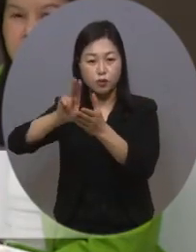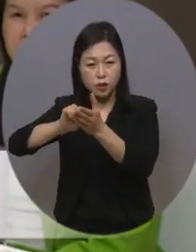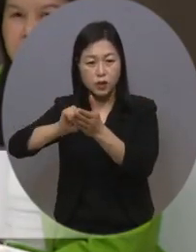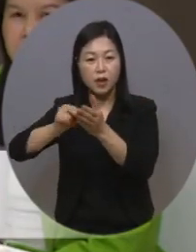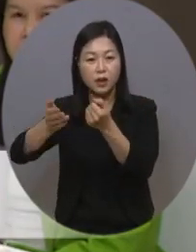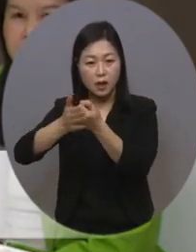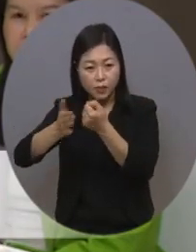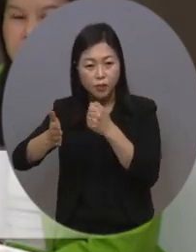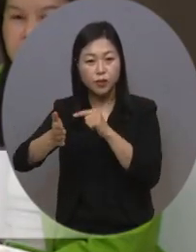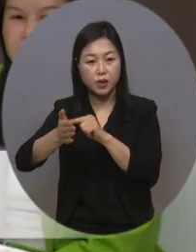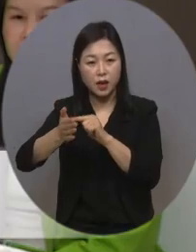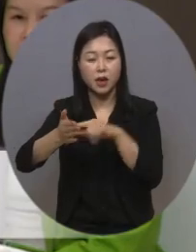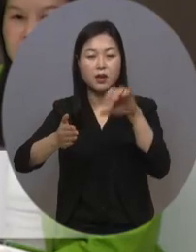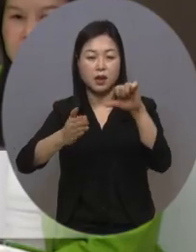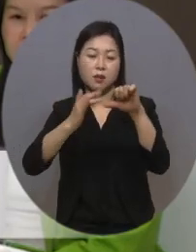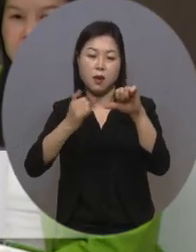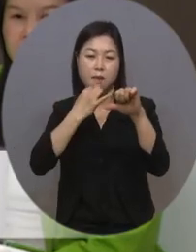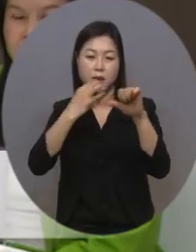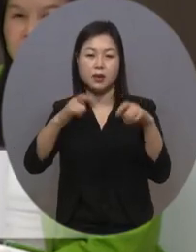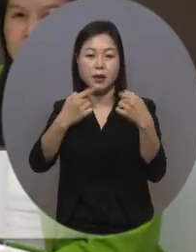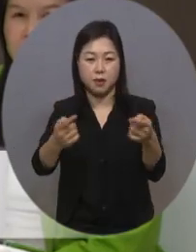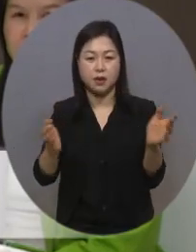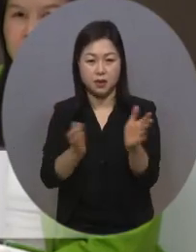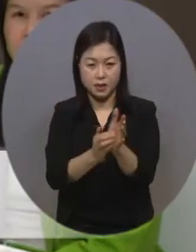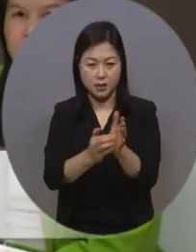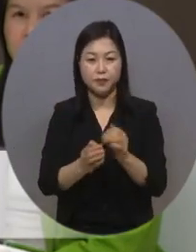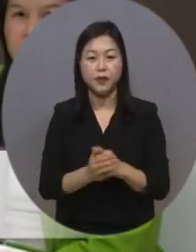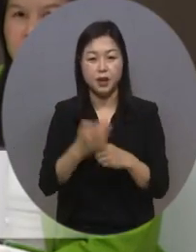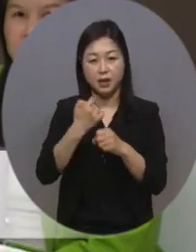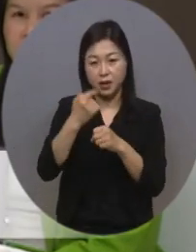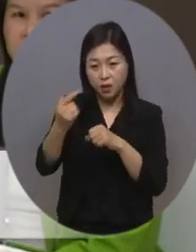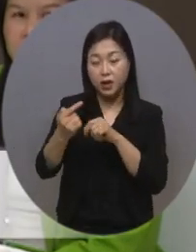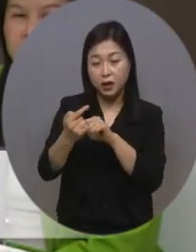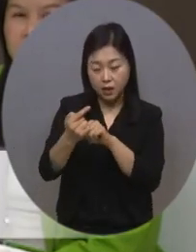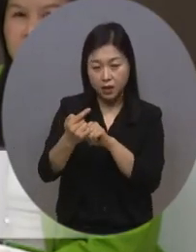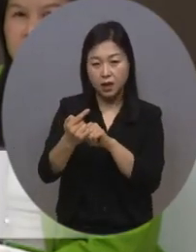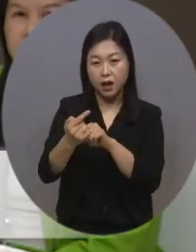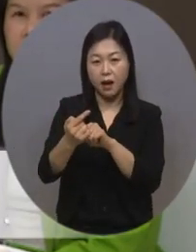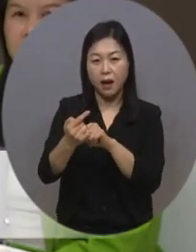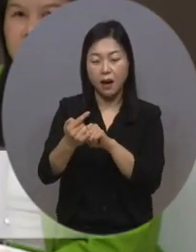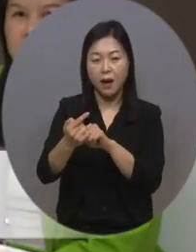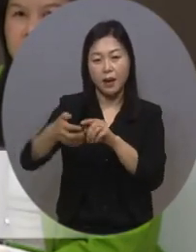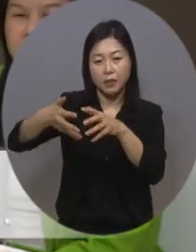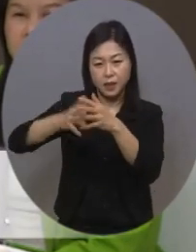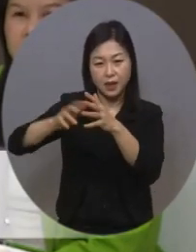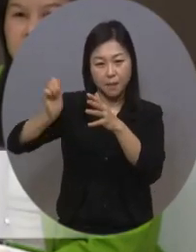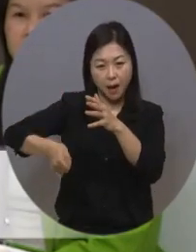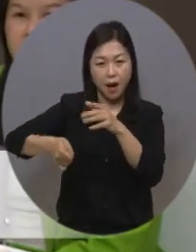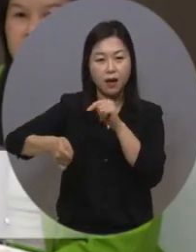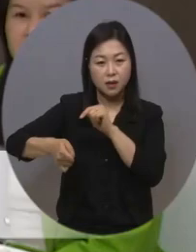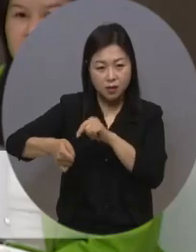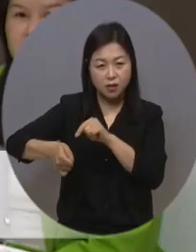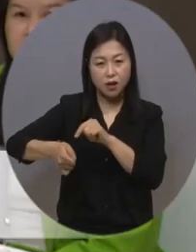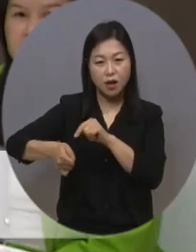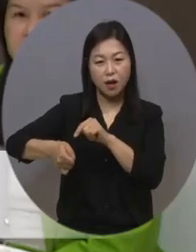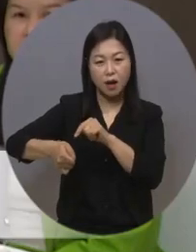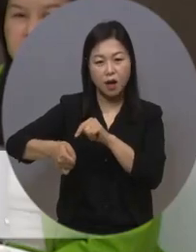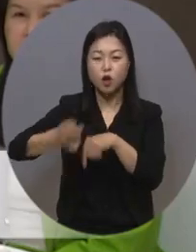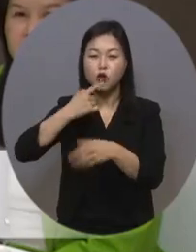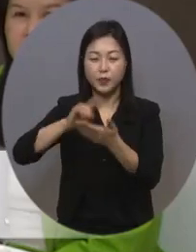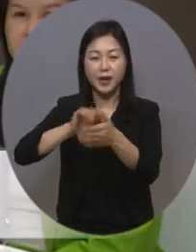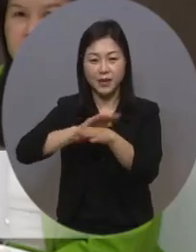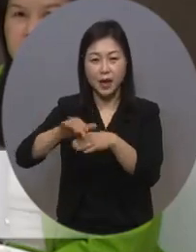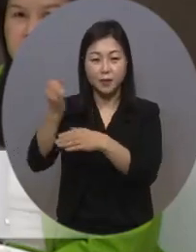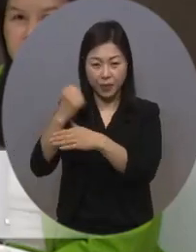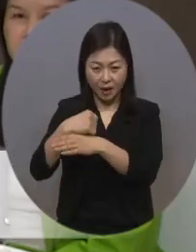program. It's really hard to get a visa this year. But hopefully by next year, ACC can help us to